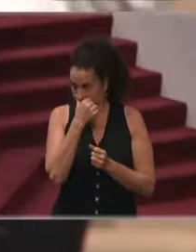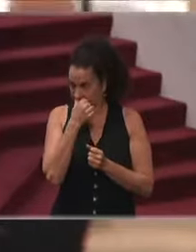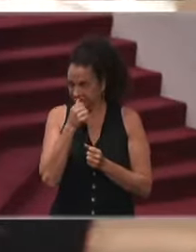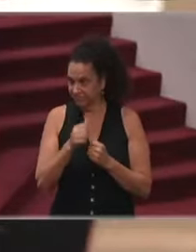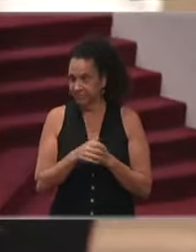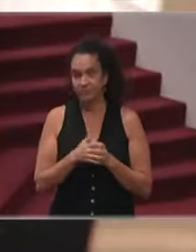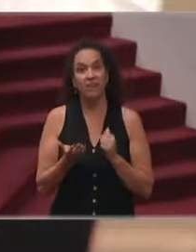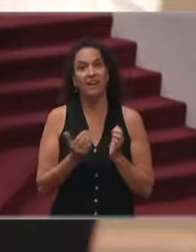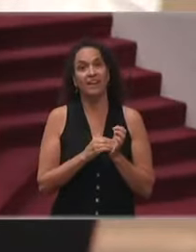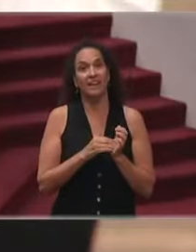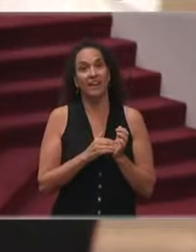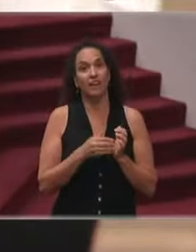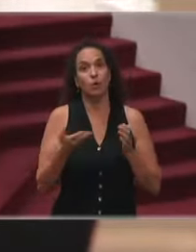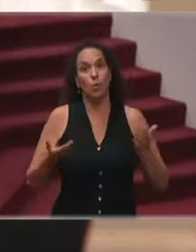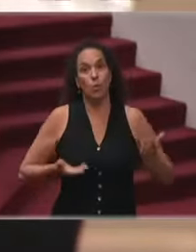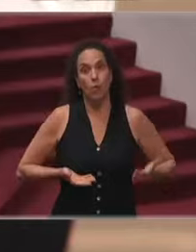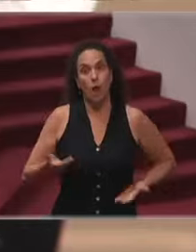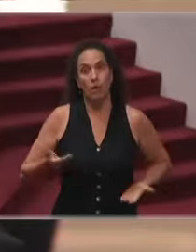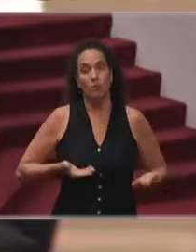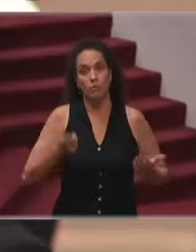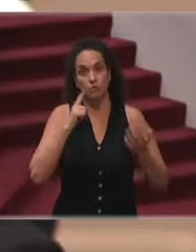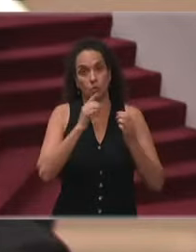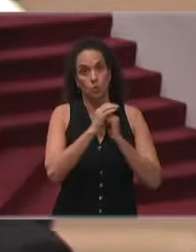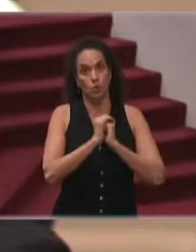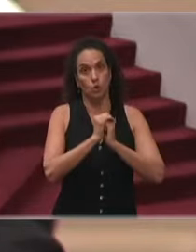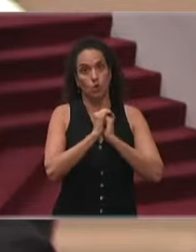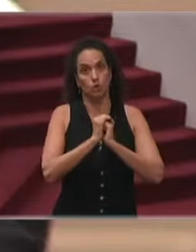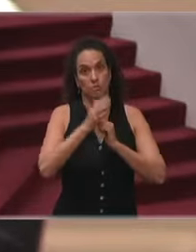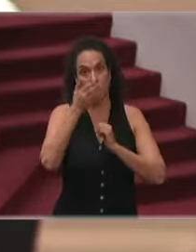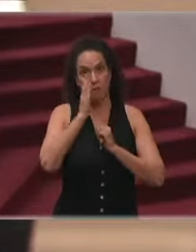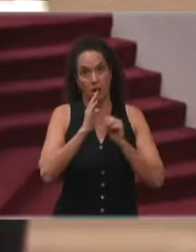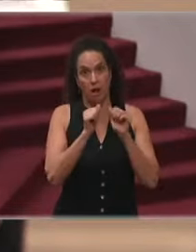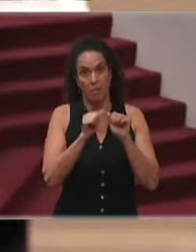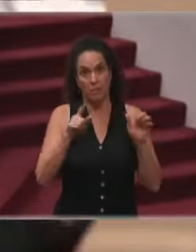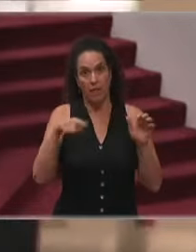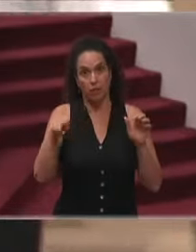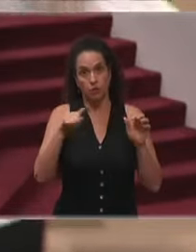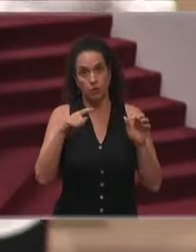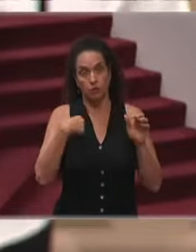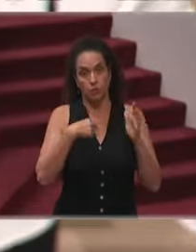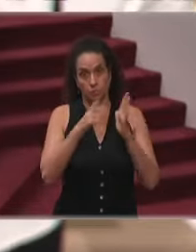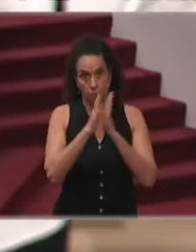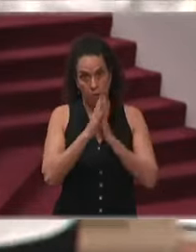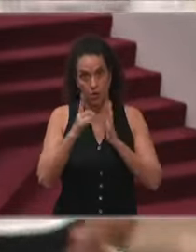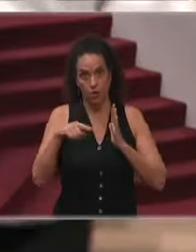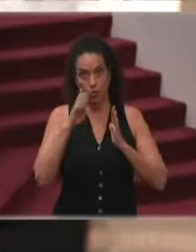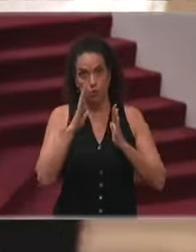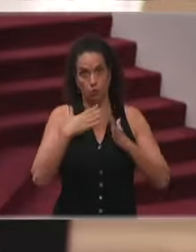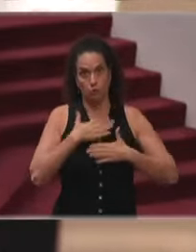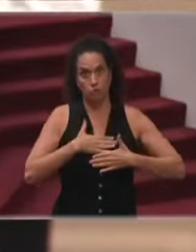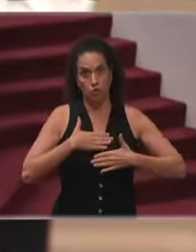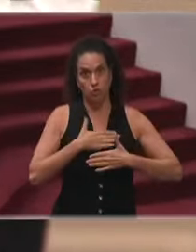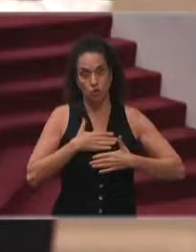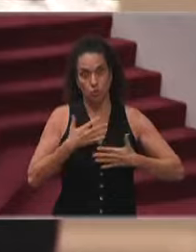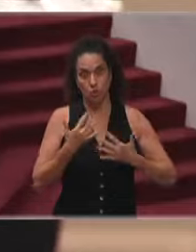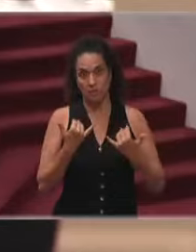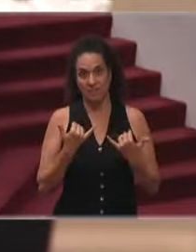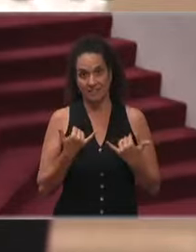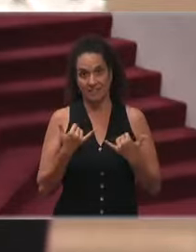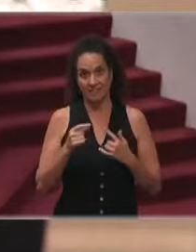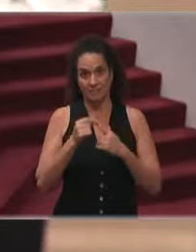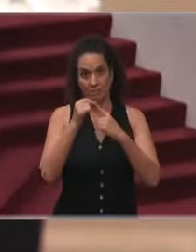So again, welcome to worship. God bless you. We pray that you will enjoy this special time